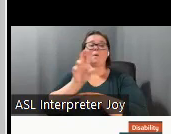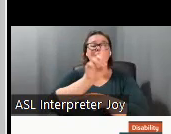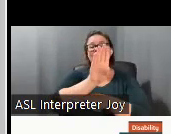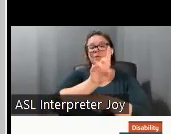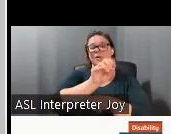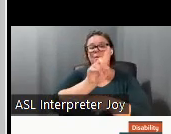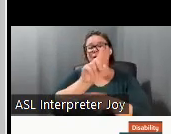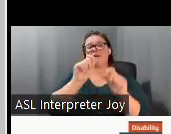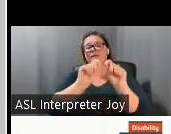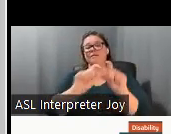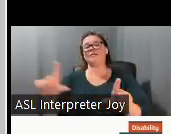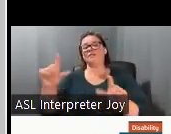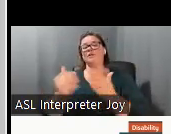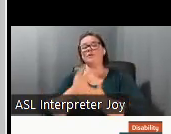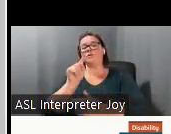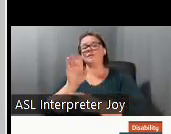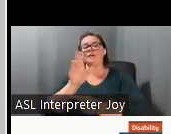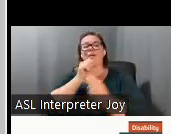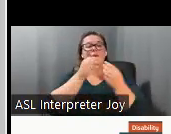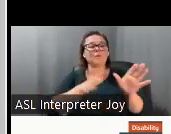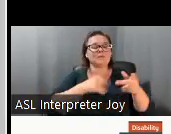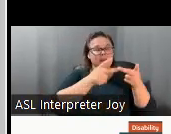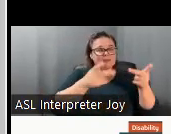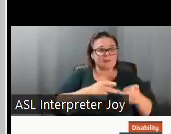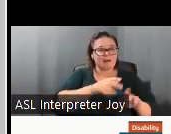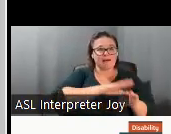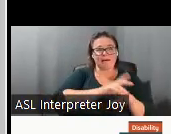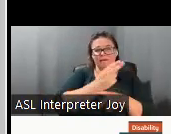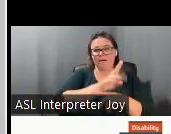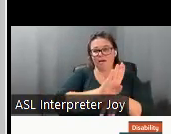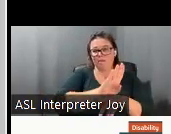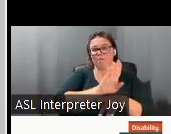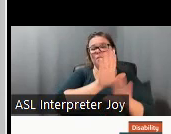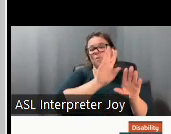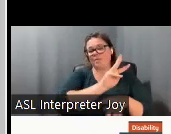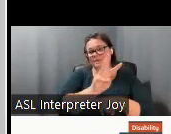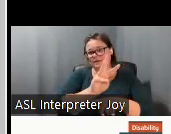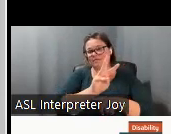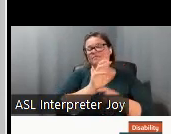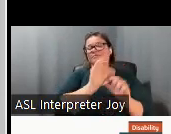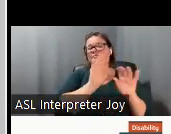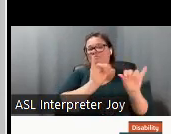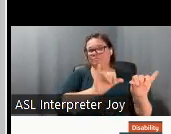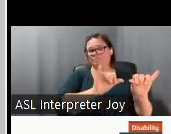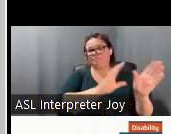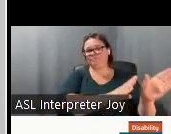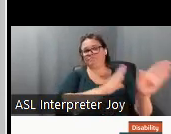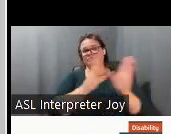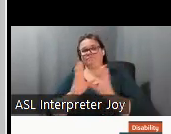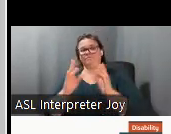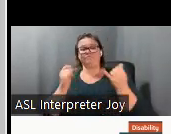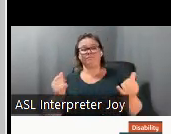new tab so I don't lose my spot on the Hub website. So we are on Housing